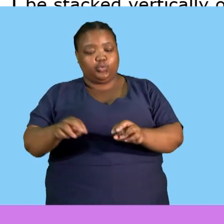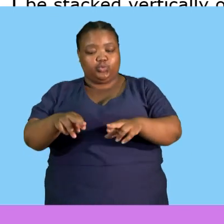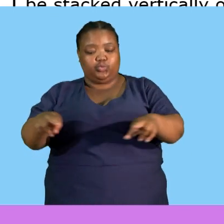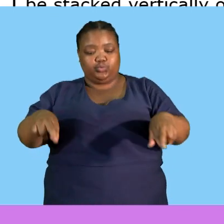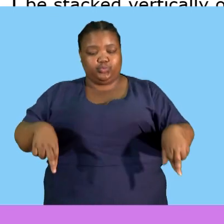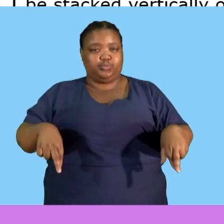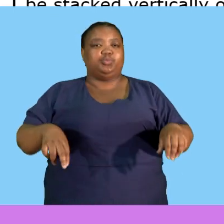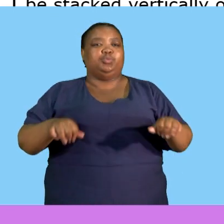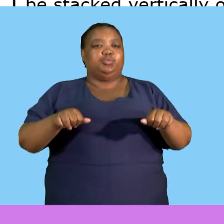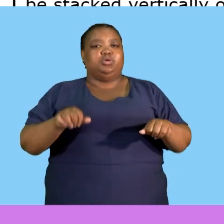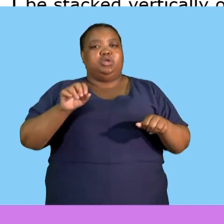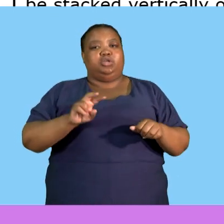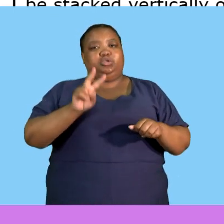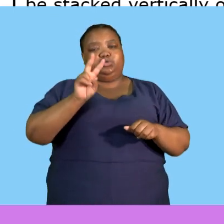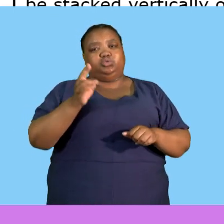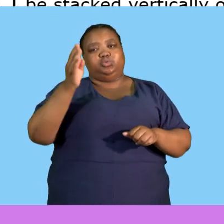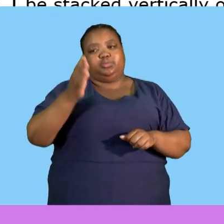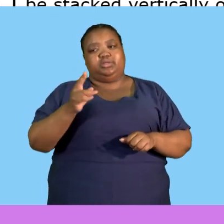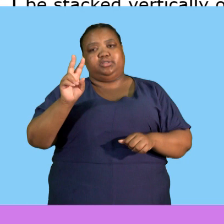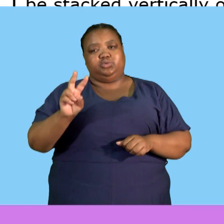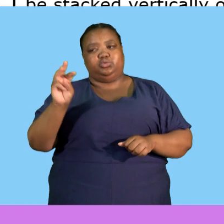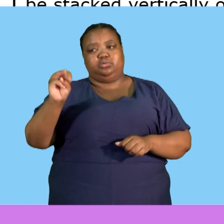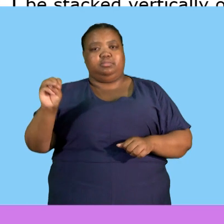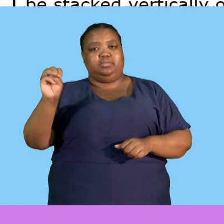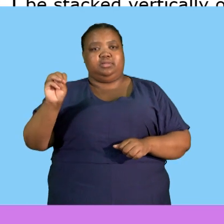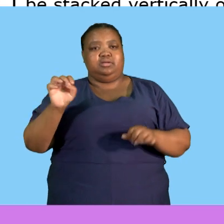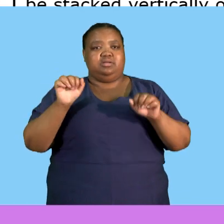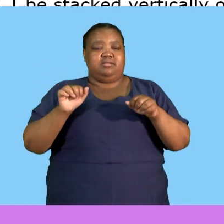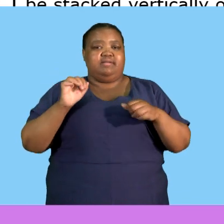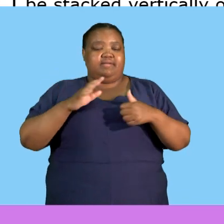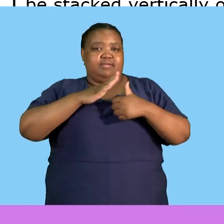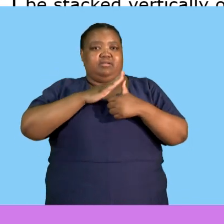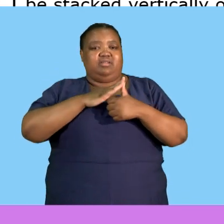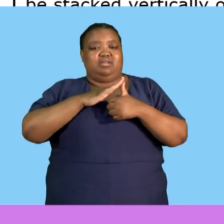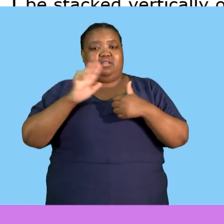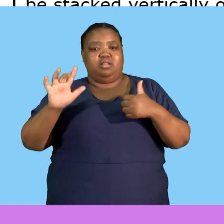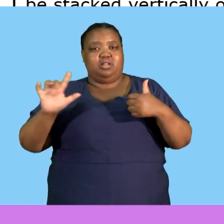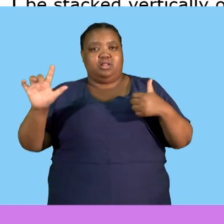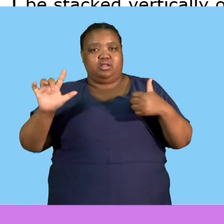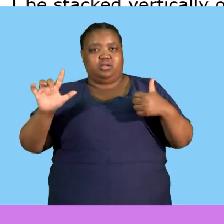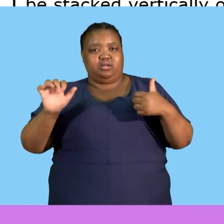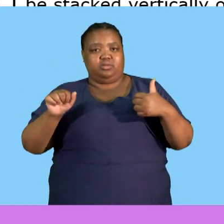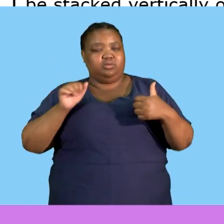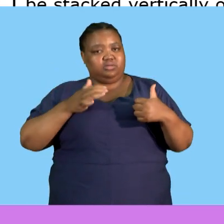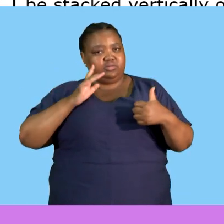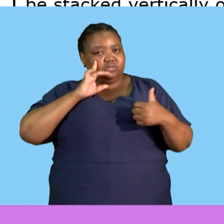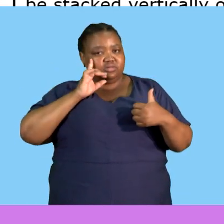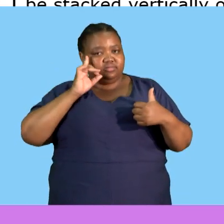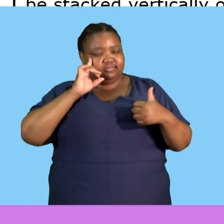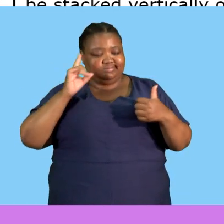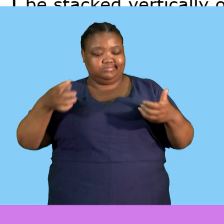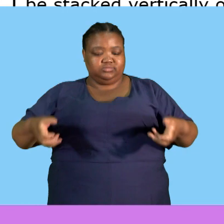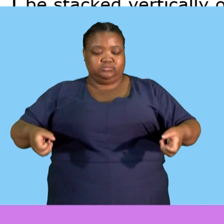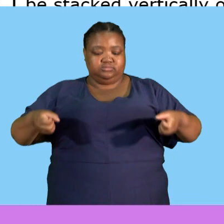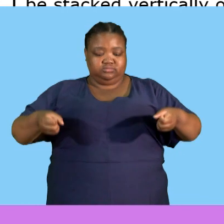store room, and it's 2 meters by 2 meters, right? So we would like to see, first of